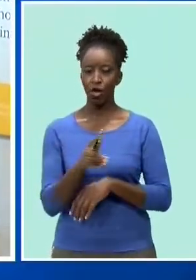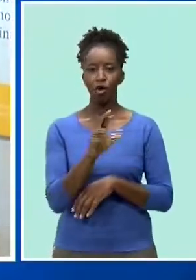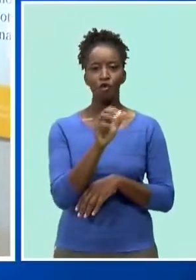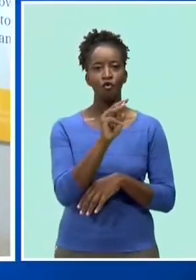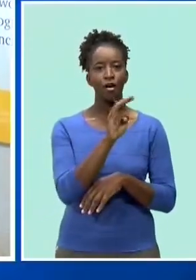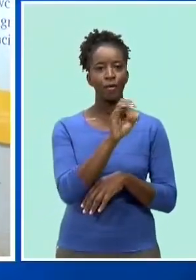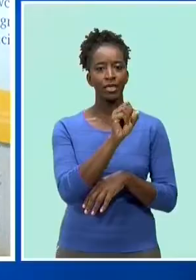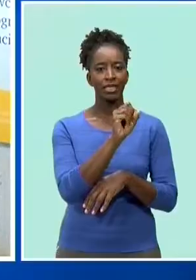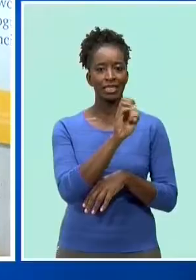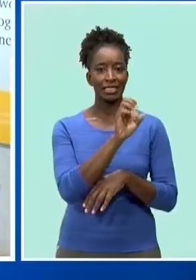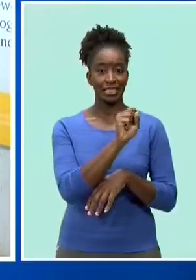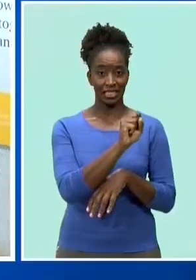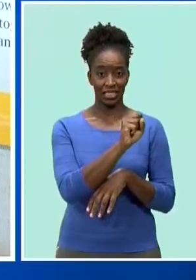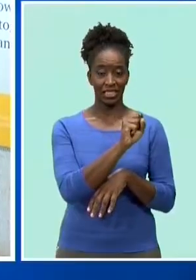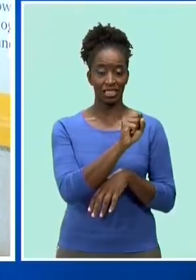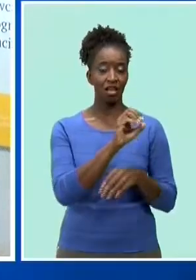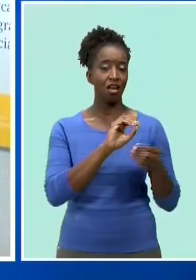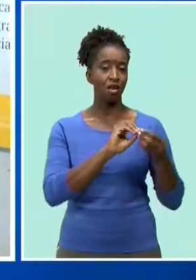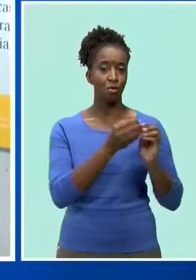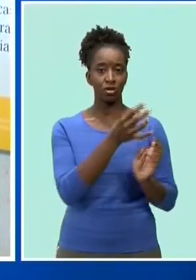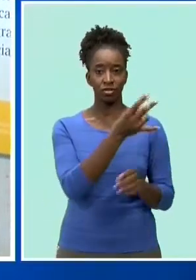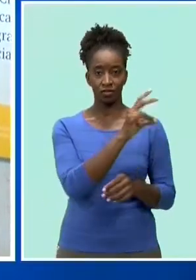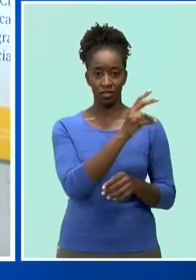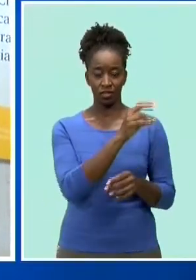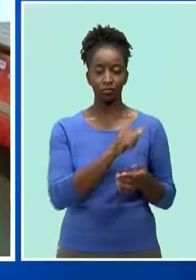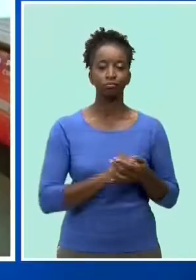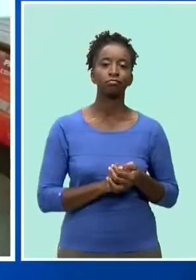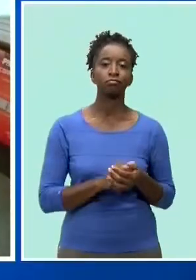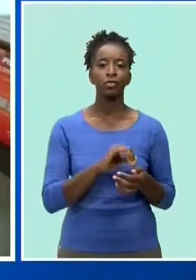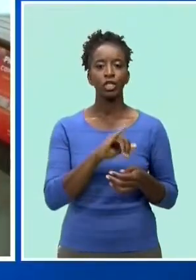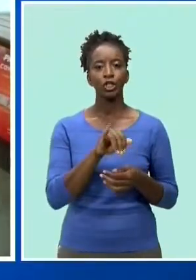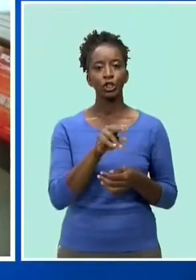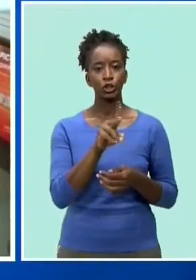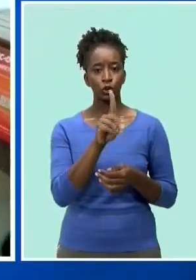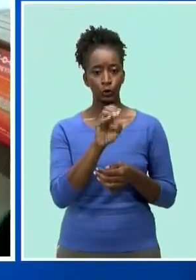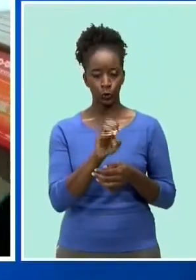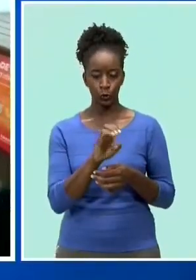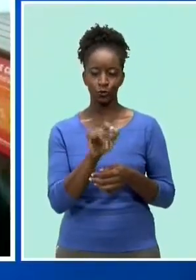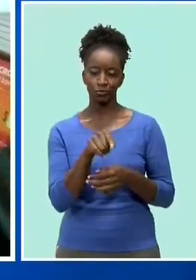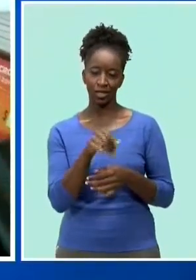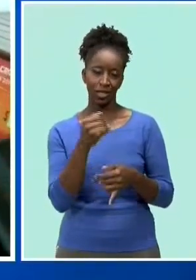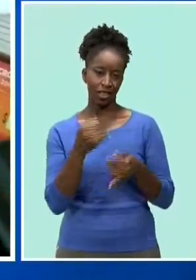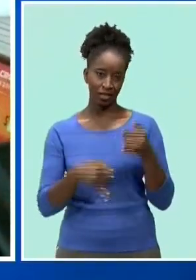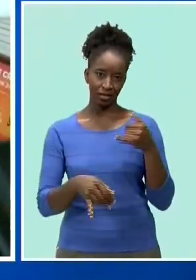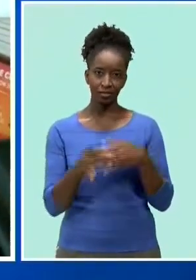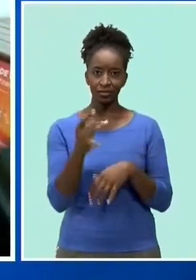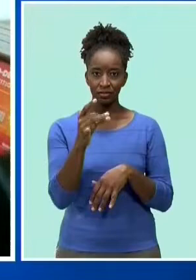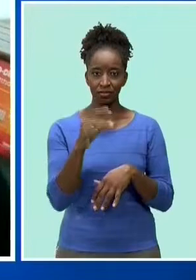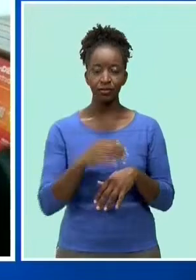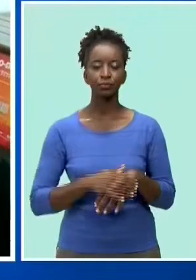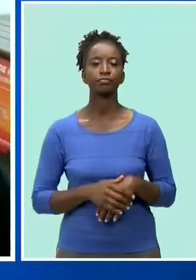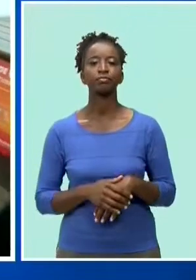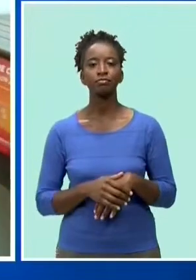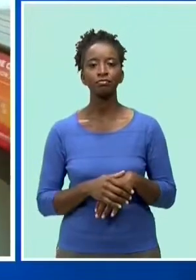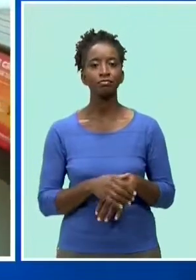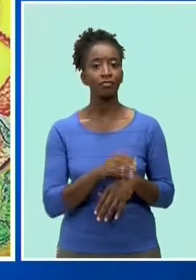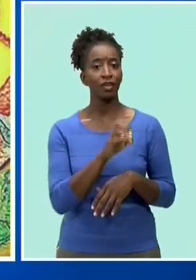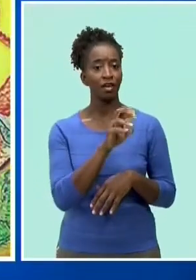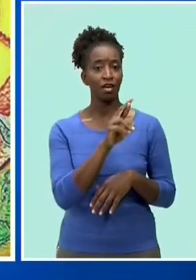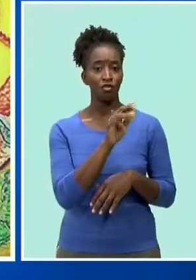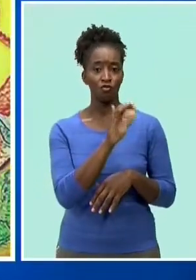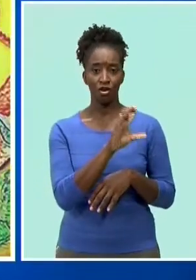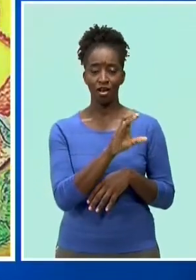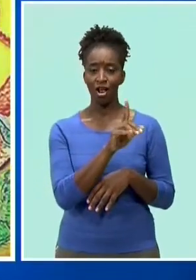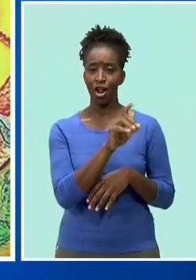having a fantastic season. He's at position number 17, and Jude completes the list of 18. Eric Lewis says he's happy with number 5.